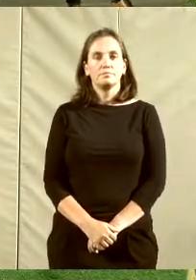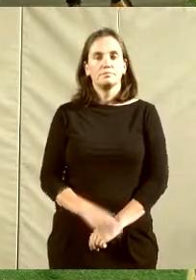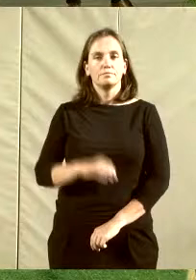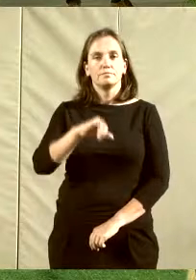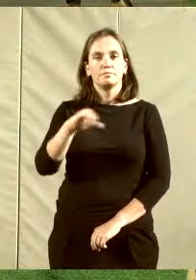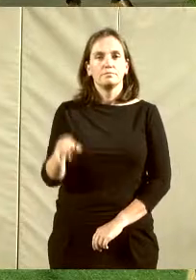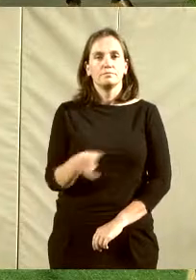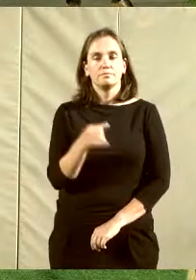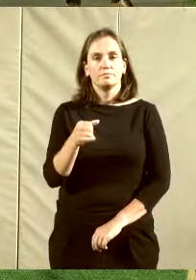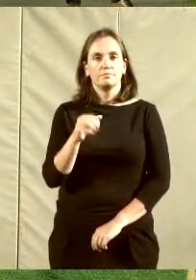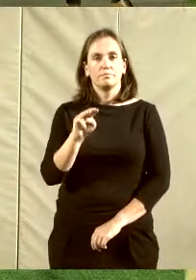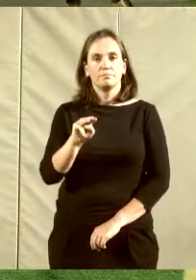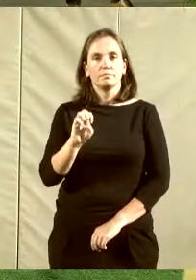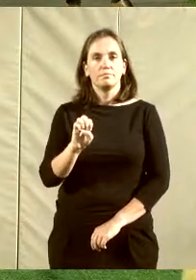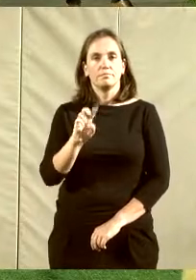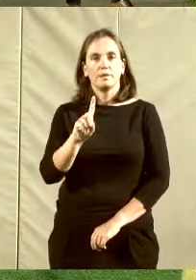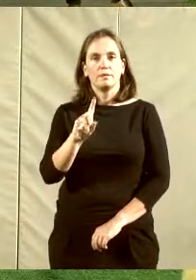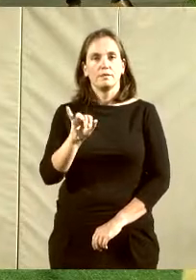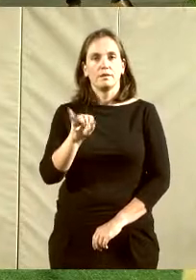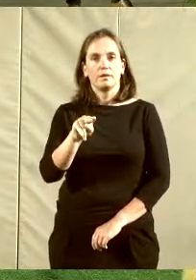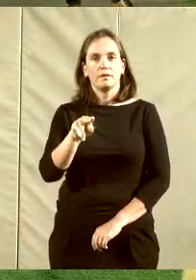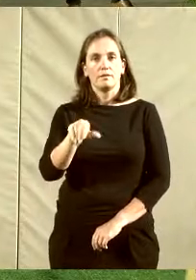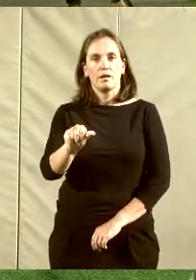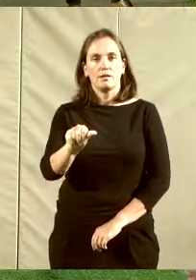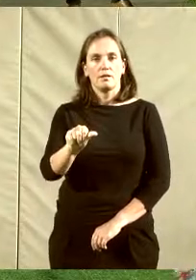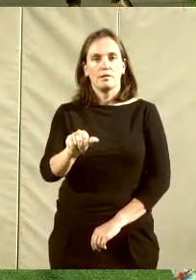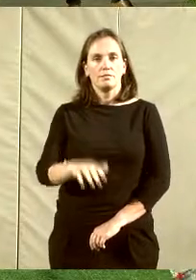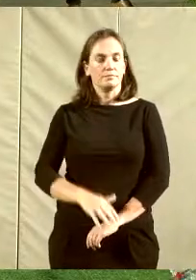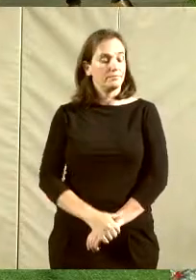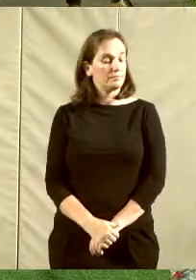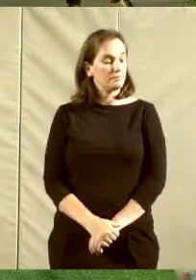Jonas Lamorbion Medina.